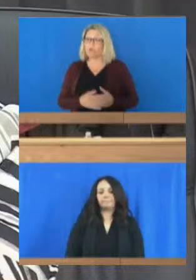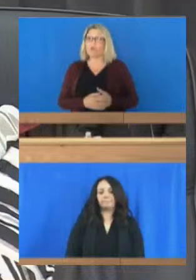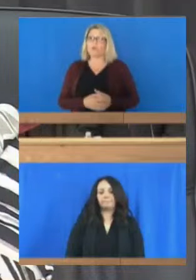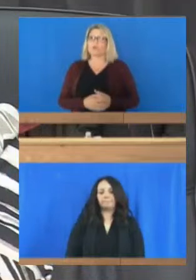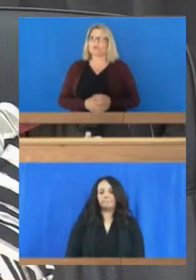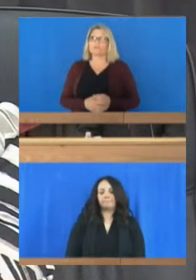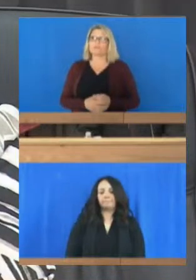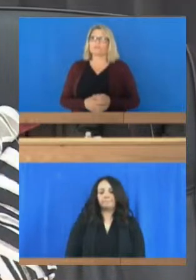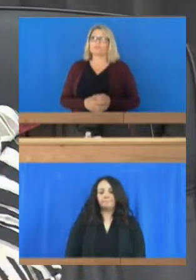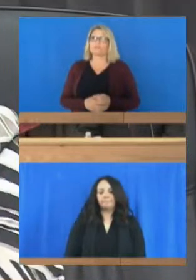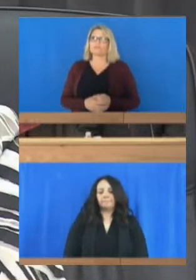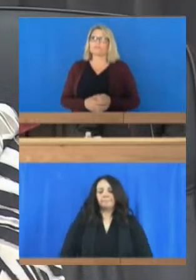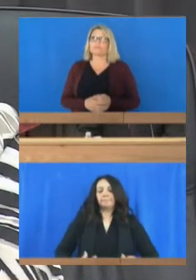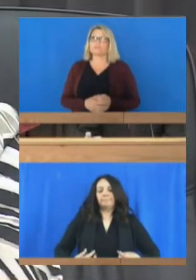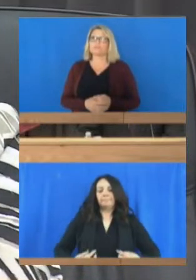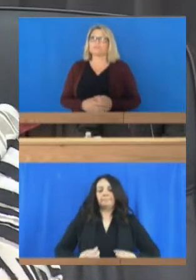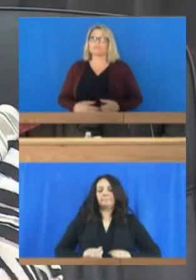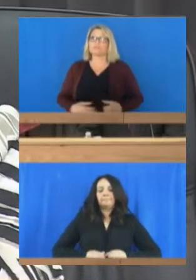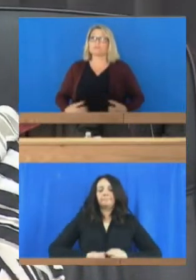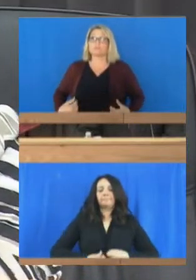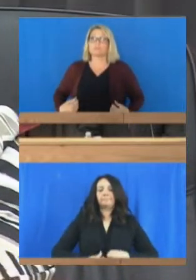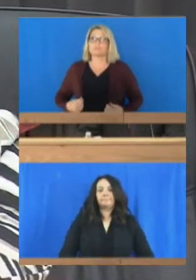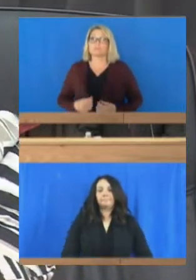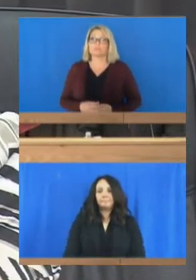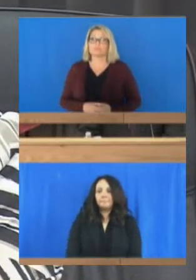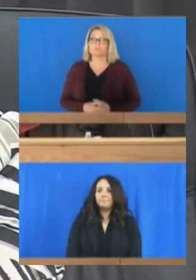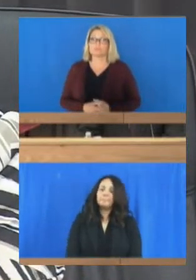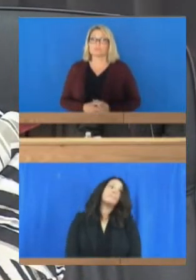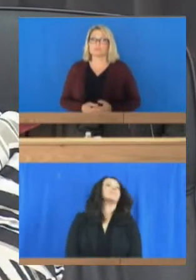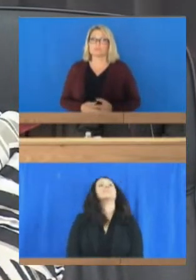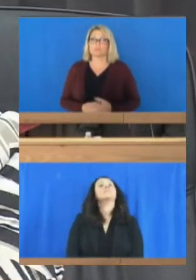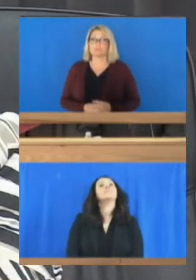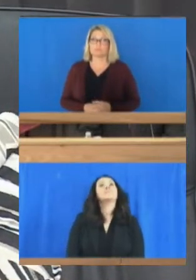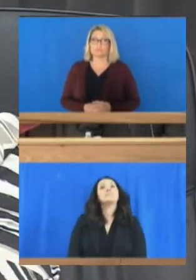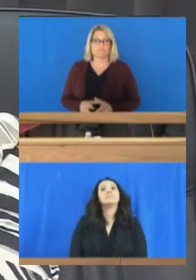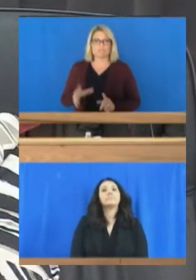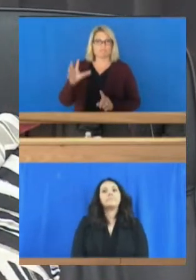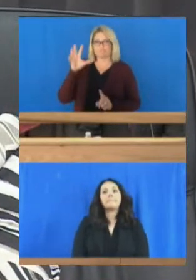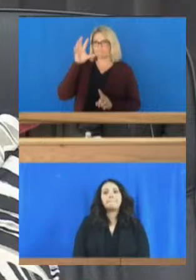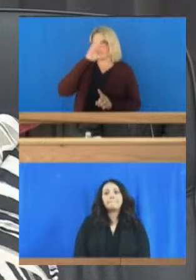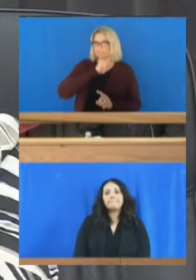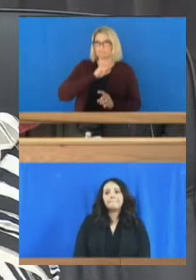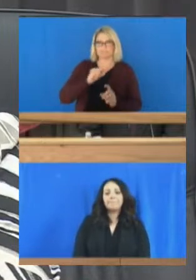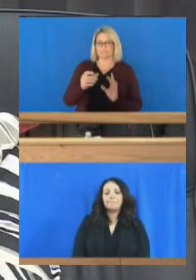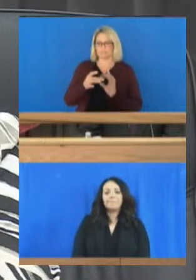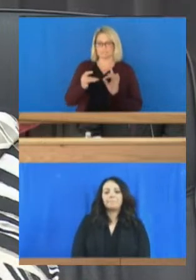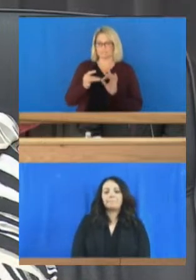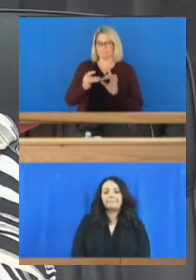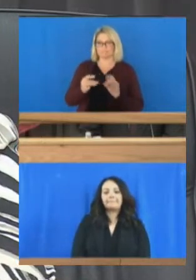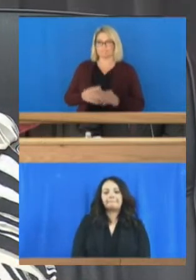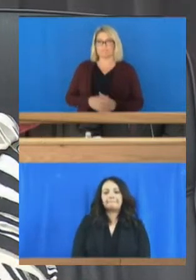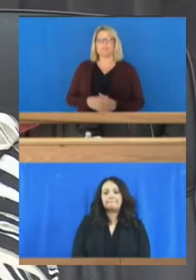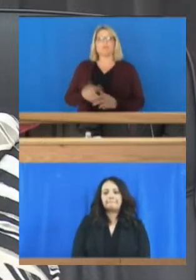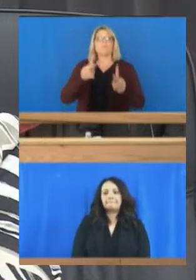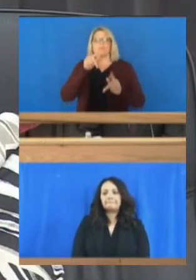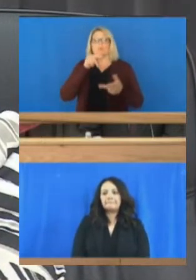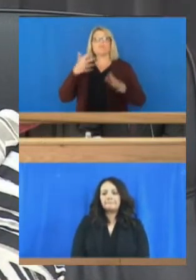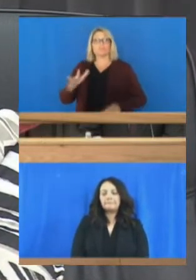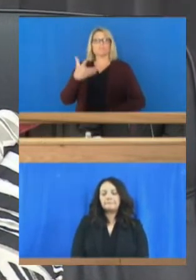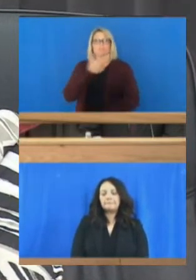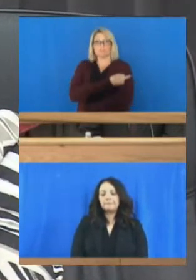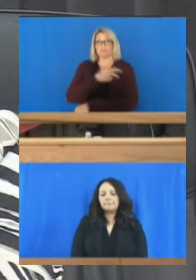cases, but in a general sense, we will still continue to see transmission of COVID-19 even after everybody has 2